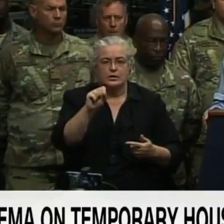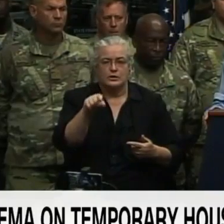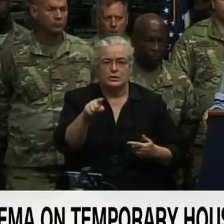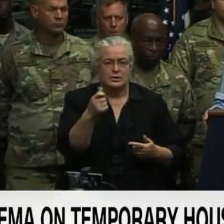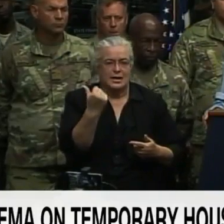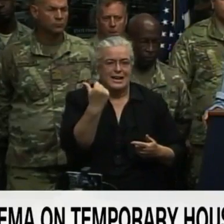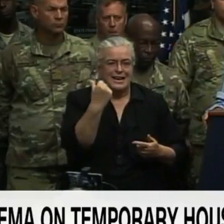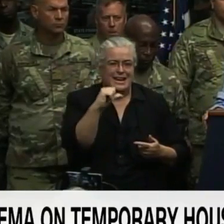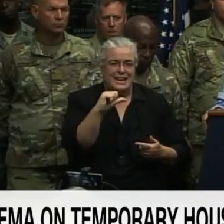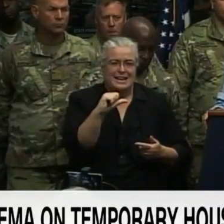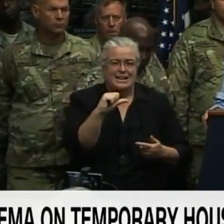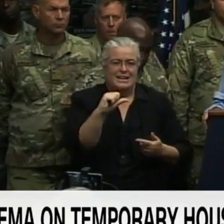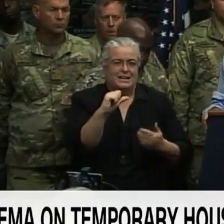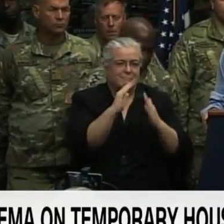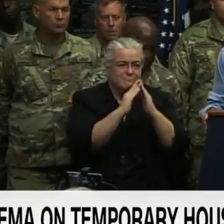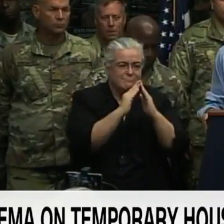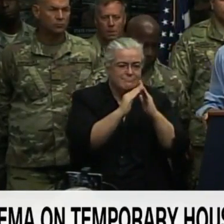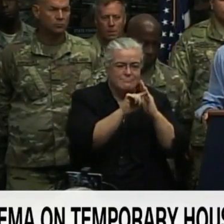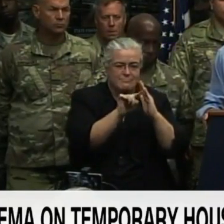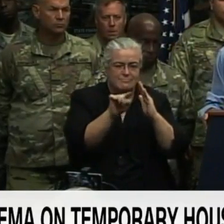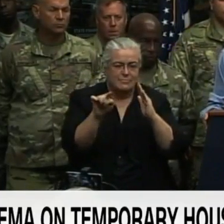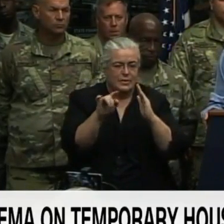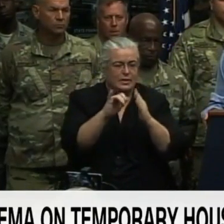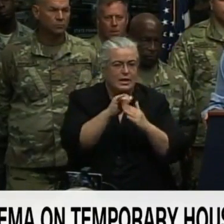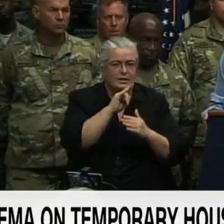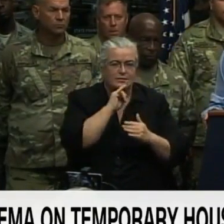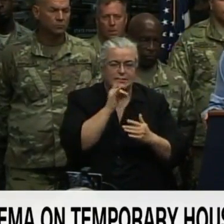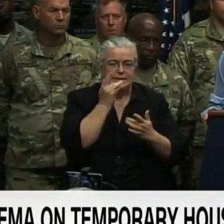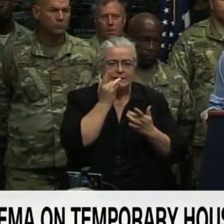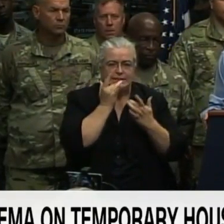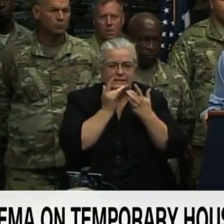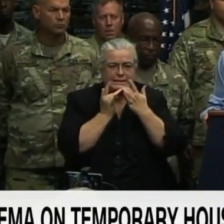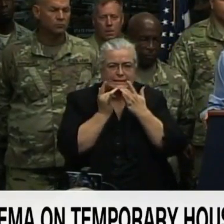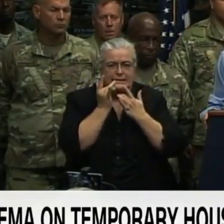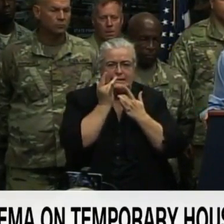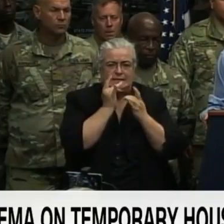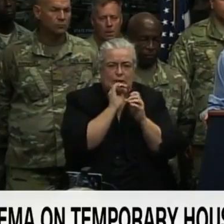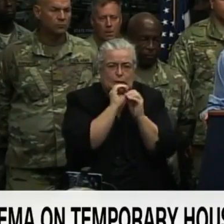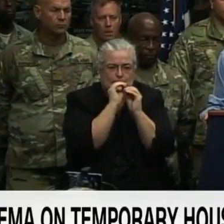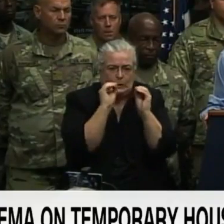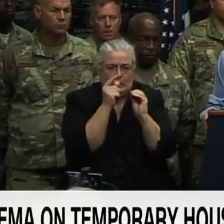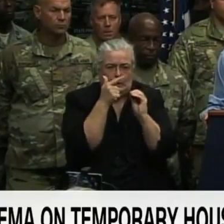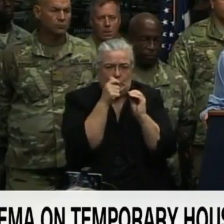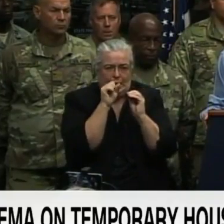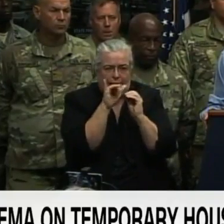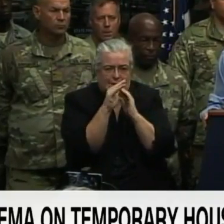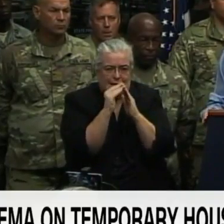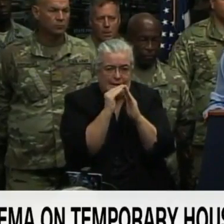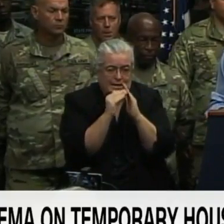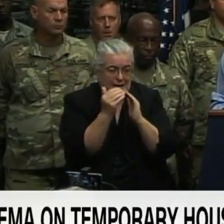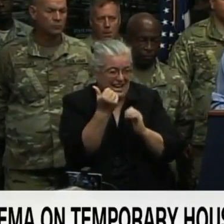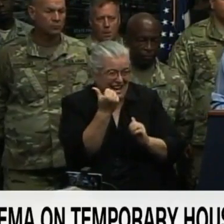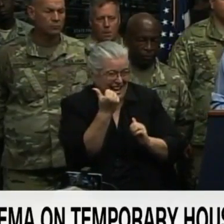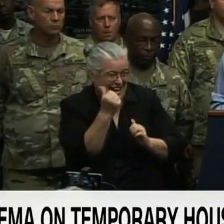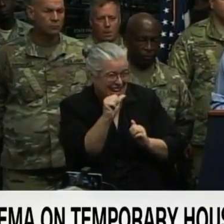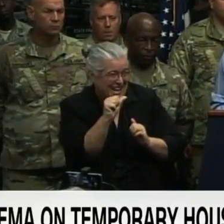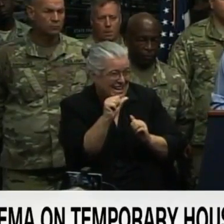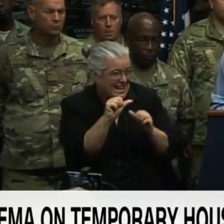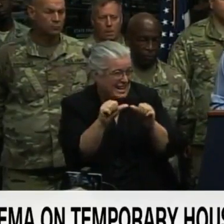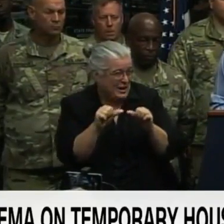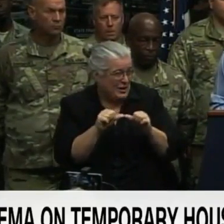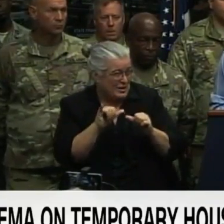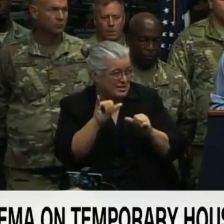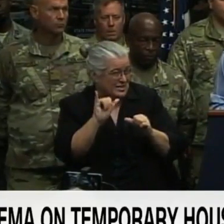any places where people are stalled because they don't have gas? Any problems to that degree?